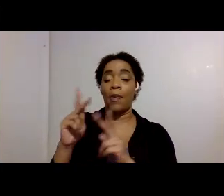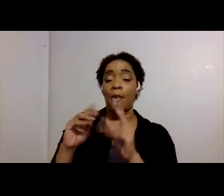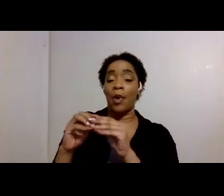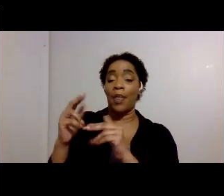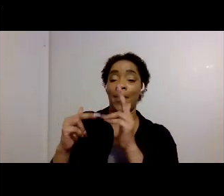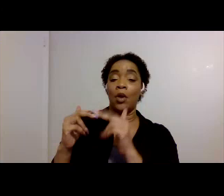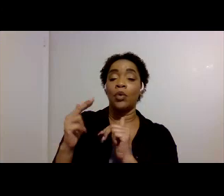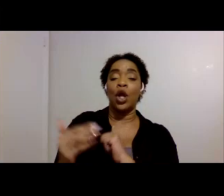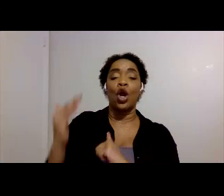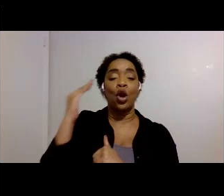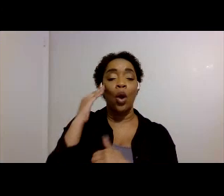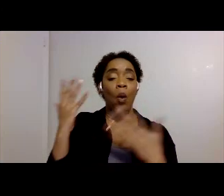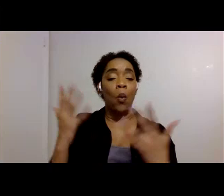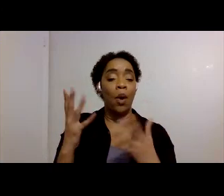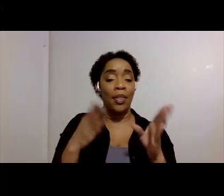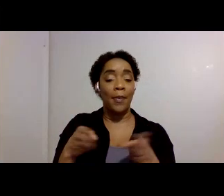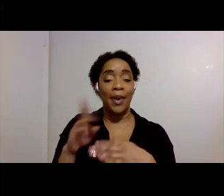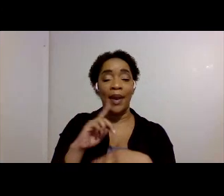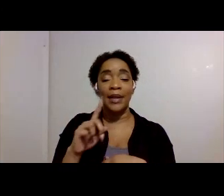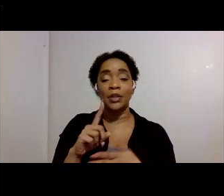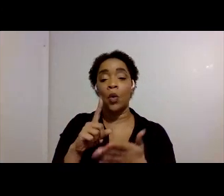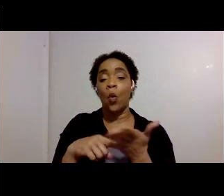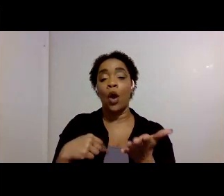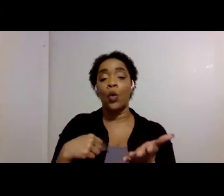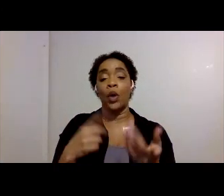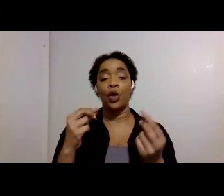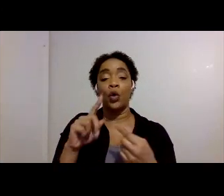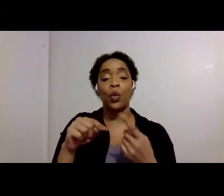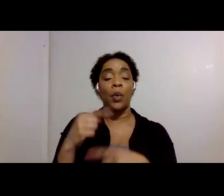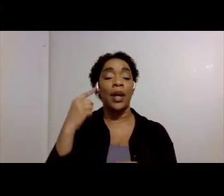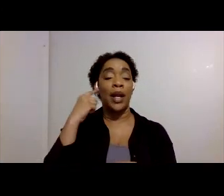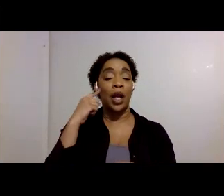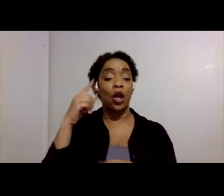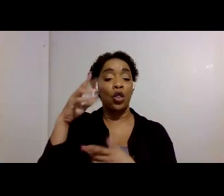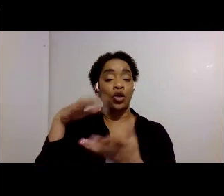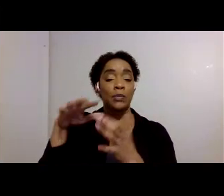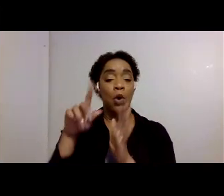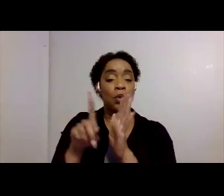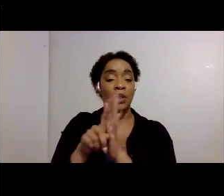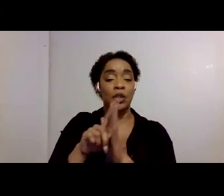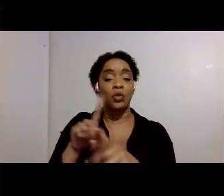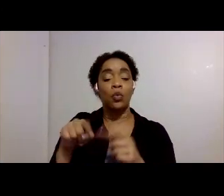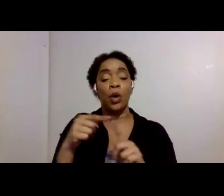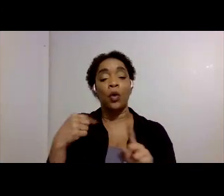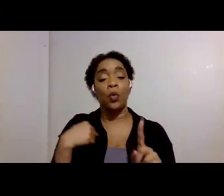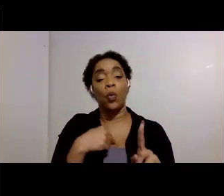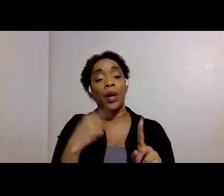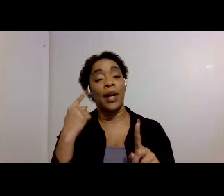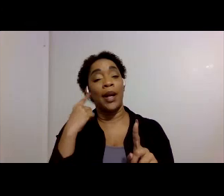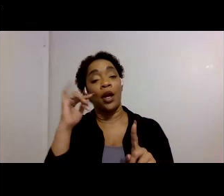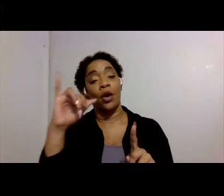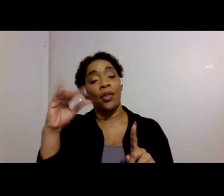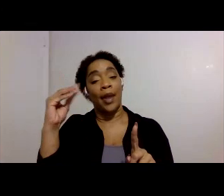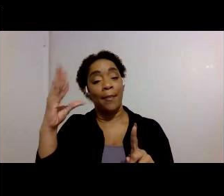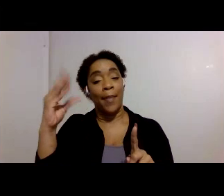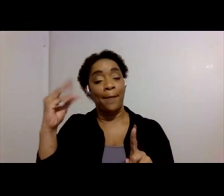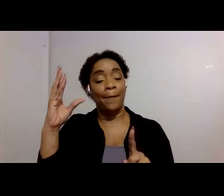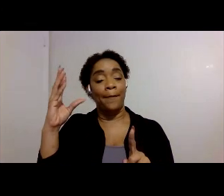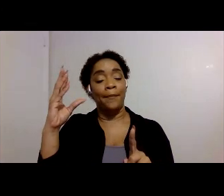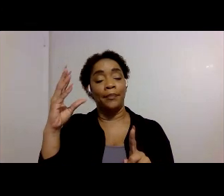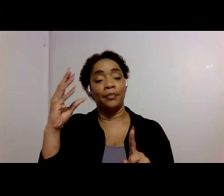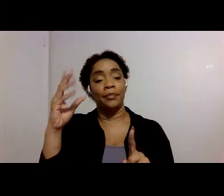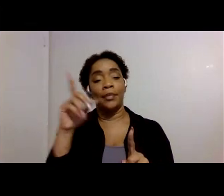we do when we hear the smoke detector, when we hear the audio visual device, when we hear the whistle? What do we do? Make